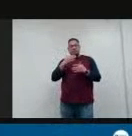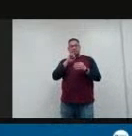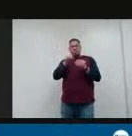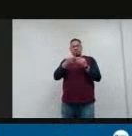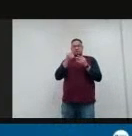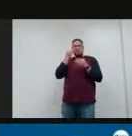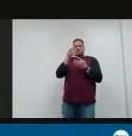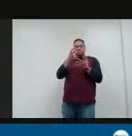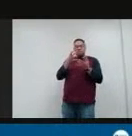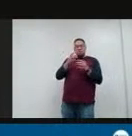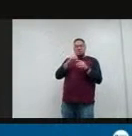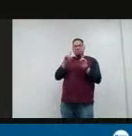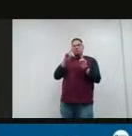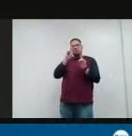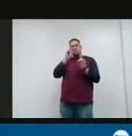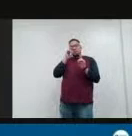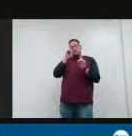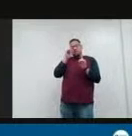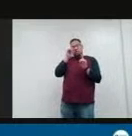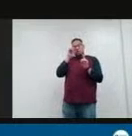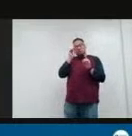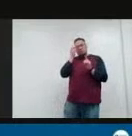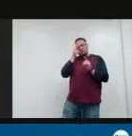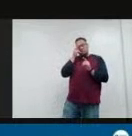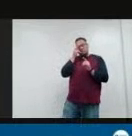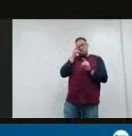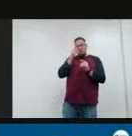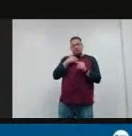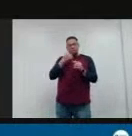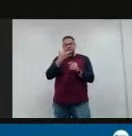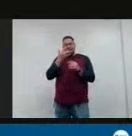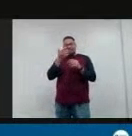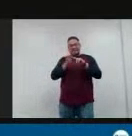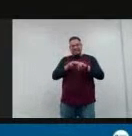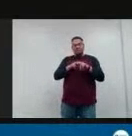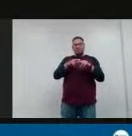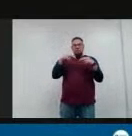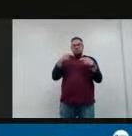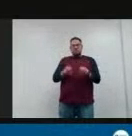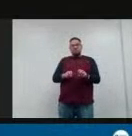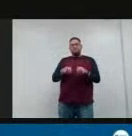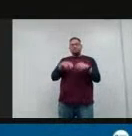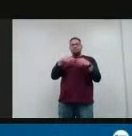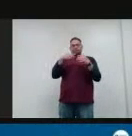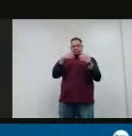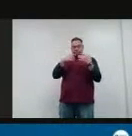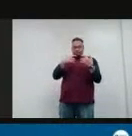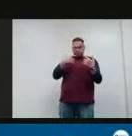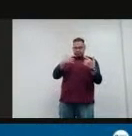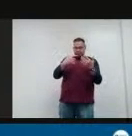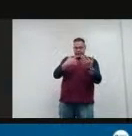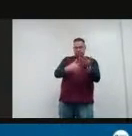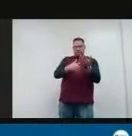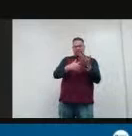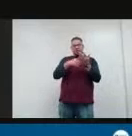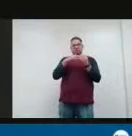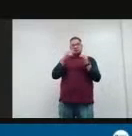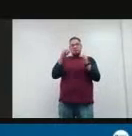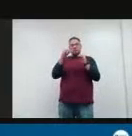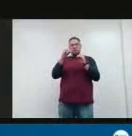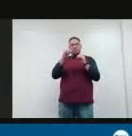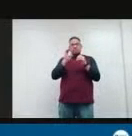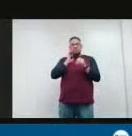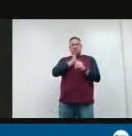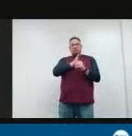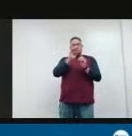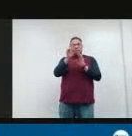but I'd rather sit down and discuss, saying, I said, there is no board policy that governs why